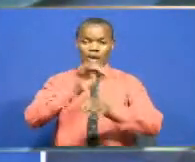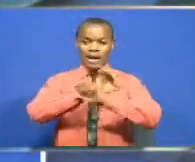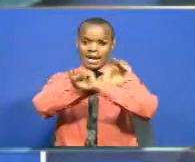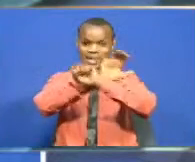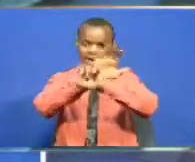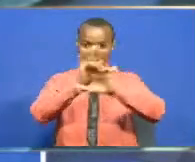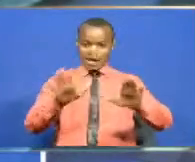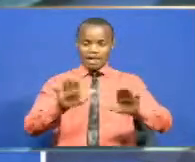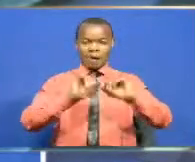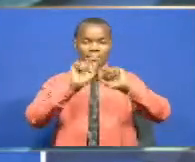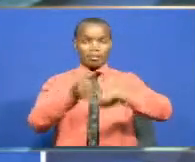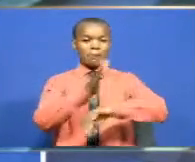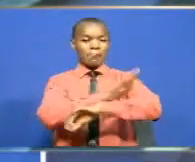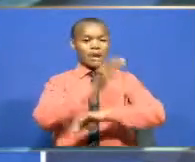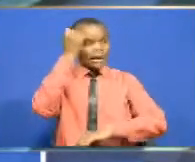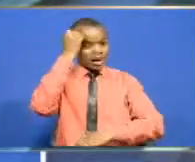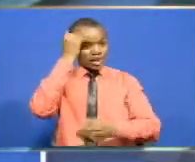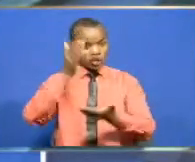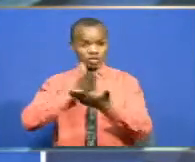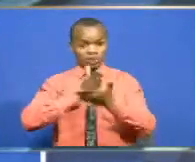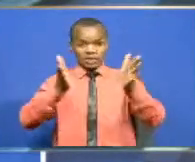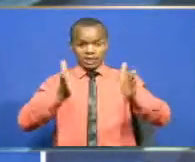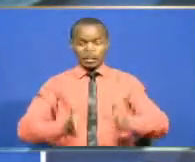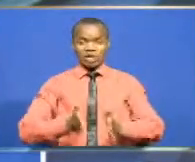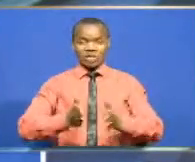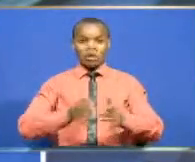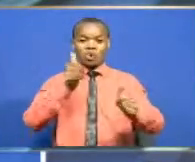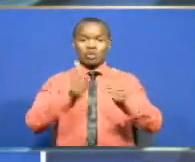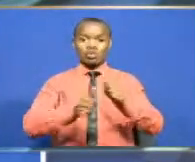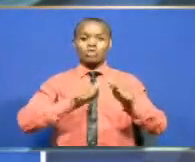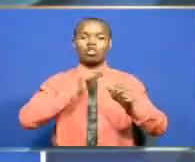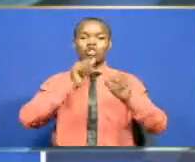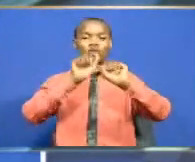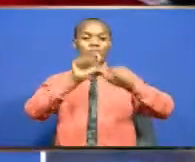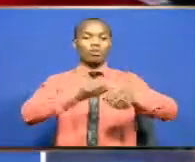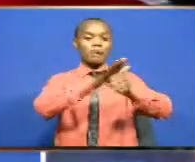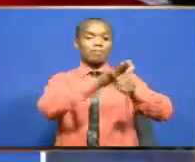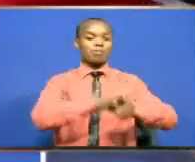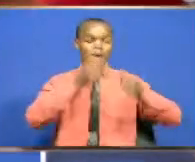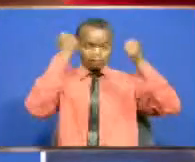strategy for the education sector that will not disadvantage the learners.